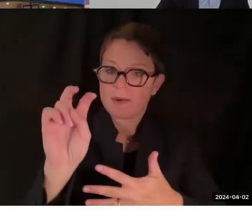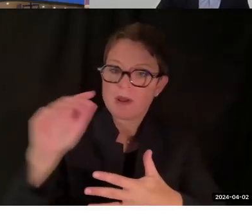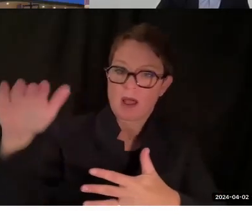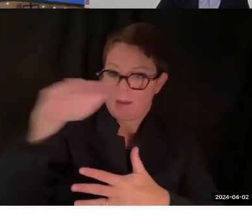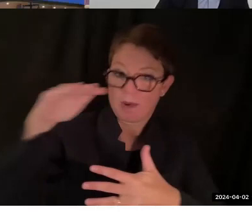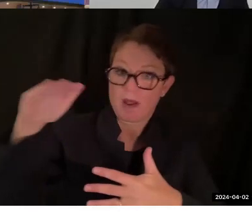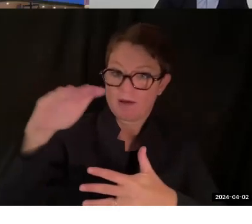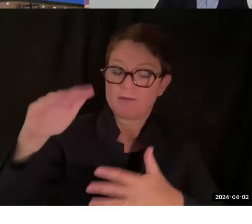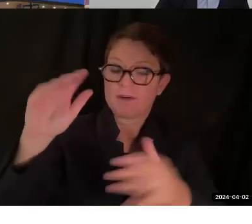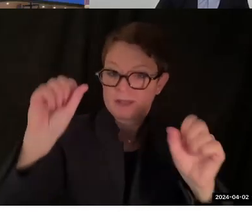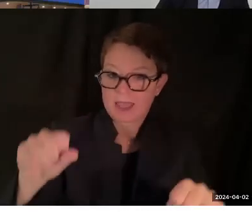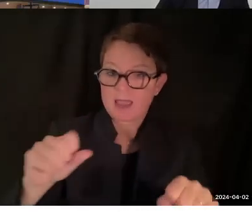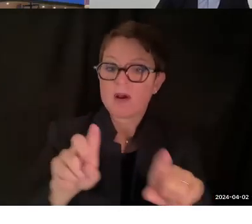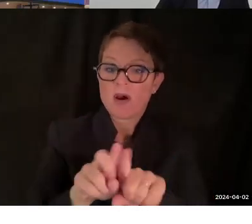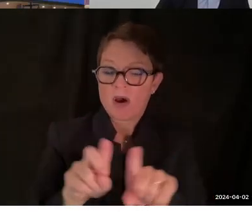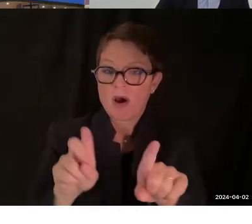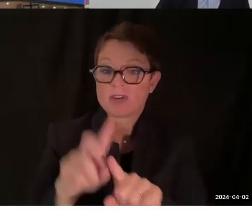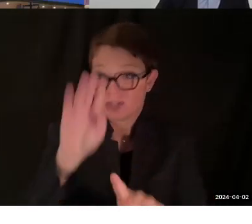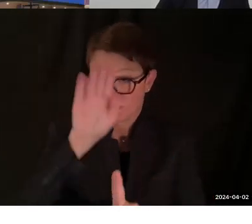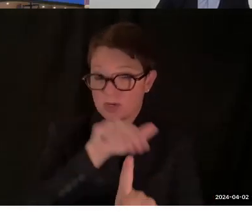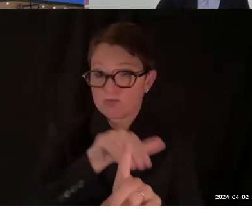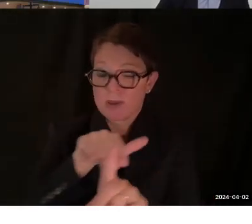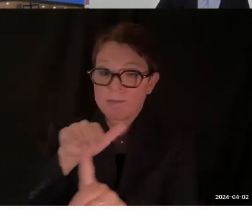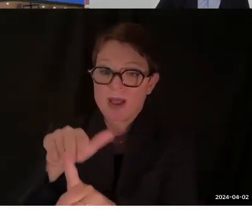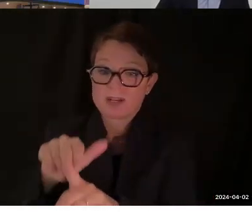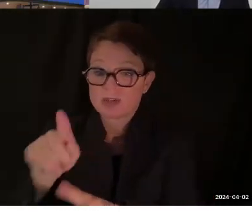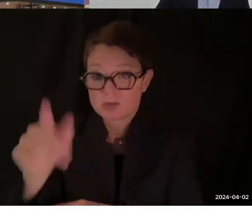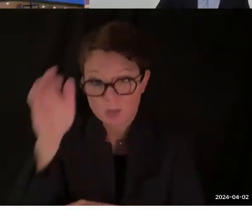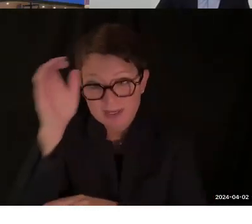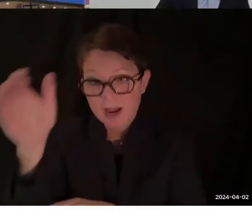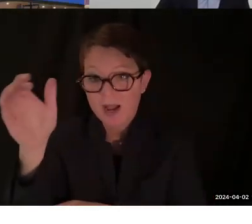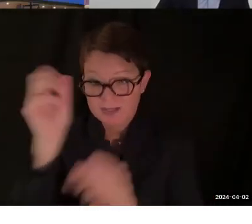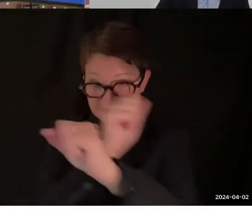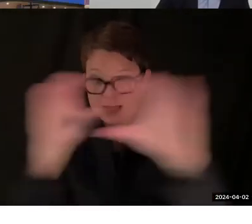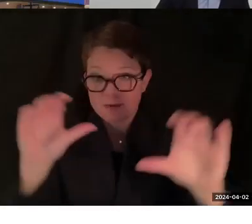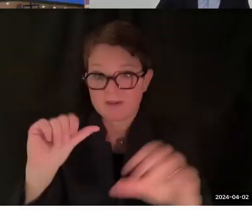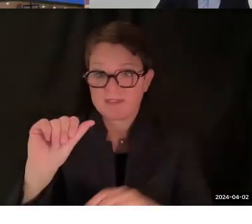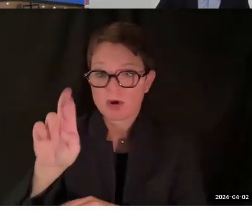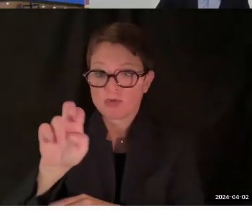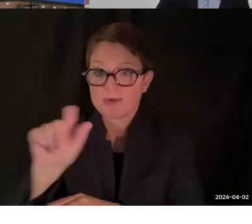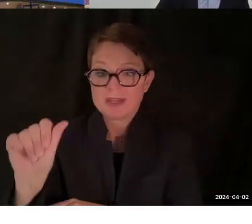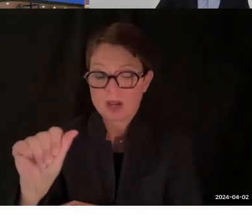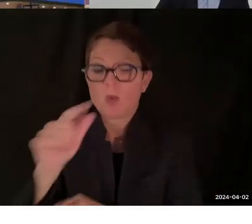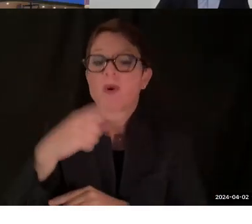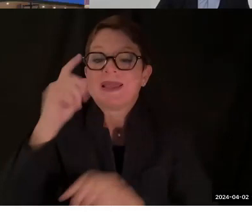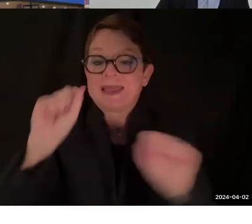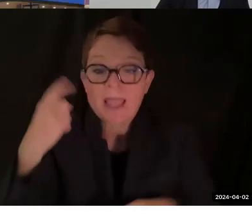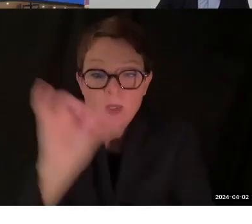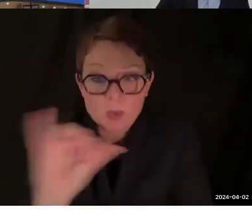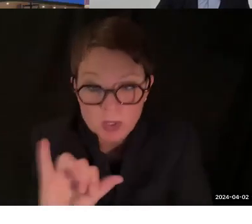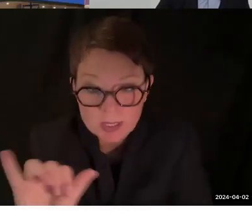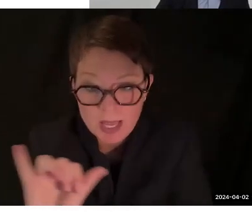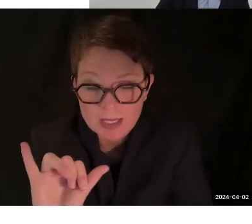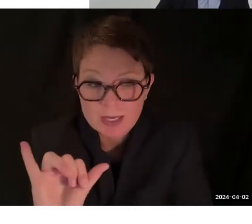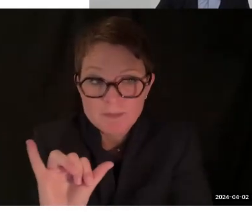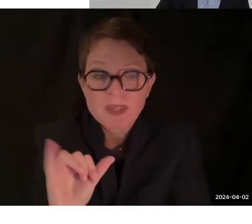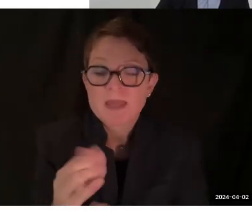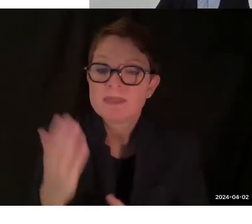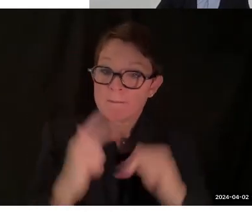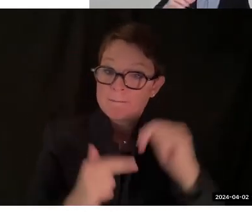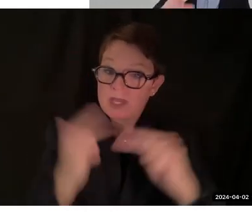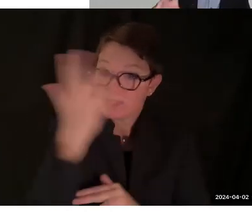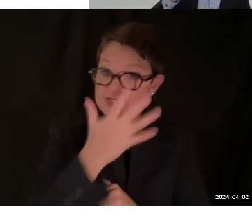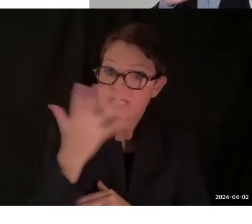above. And just as a reminder, this is a concept of that arena and what it could look like. And the facade of the building will